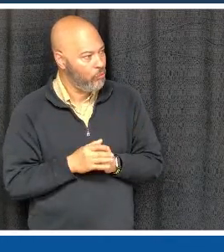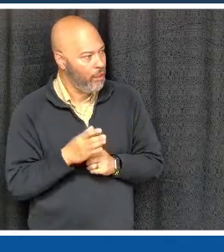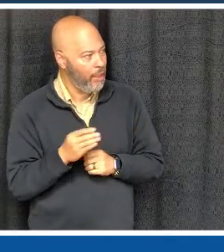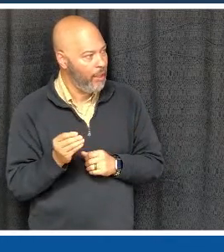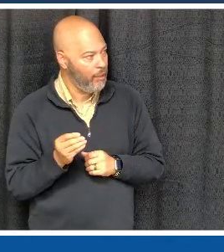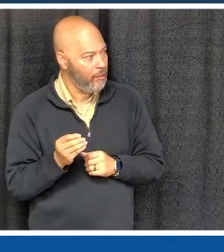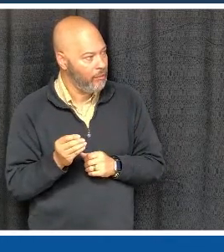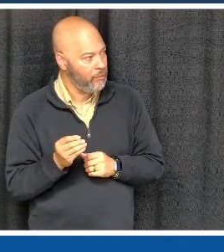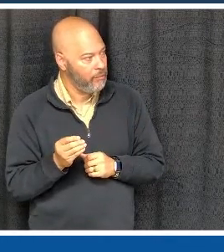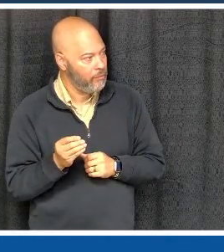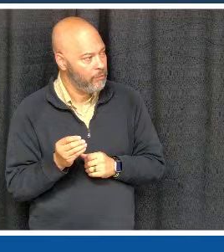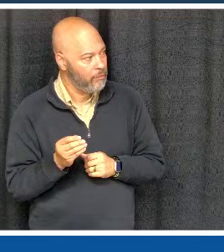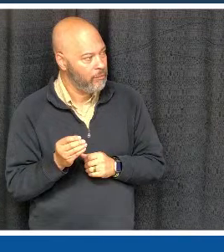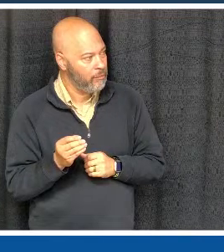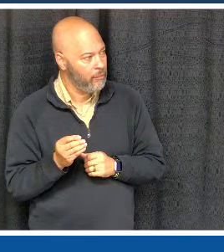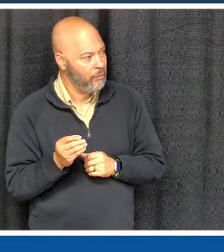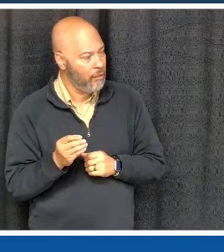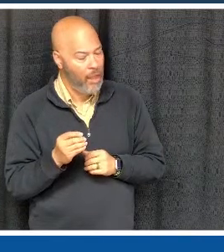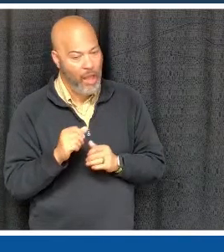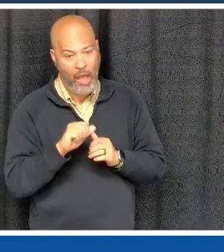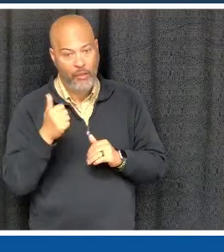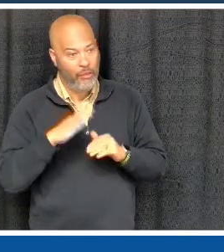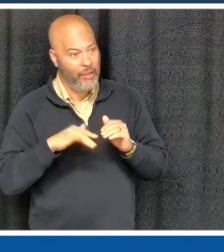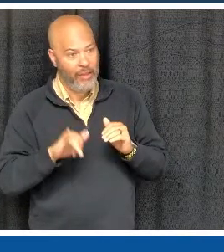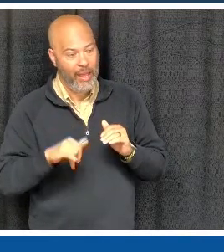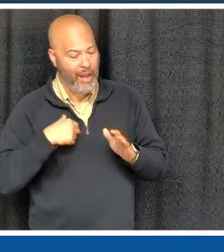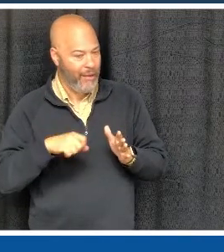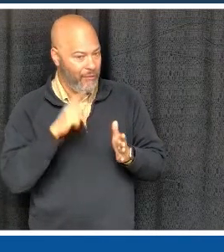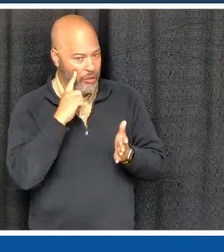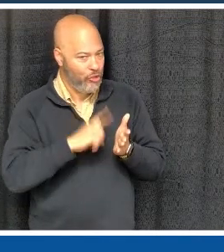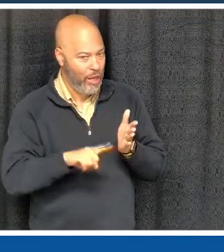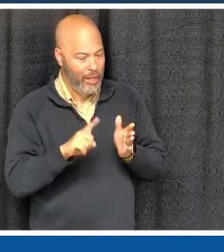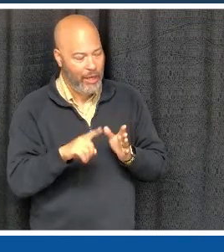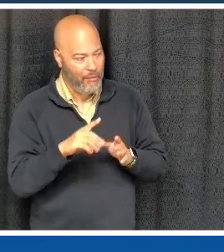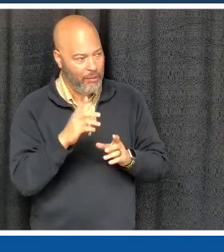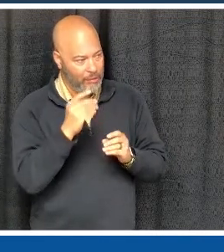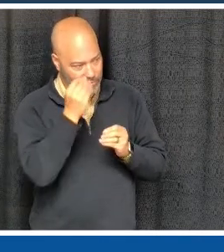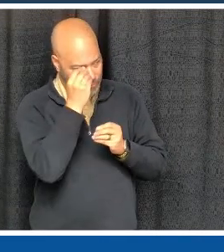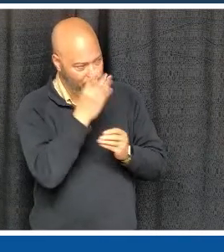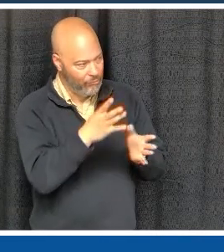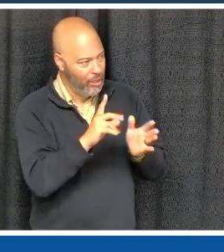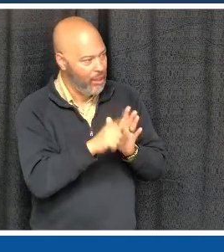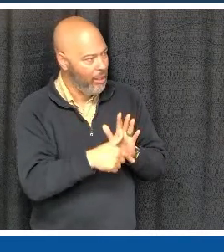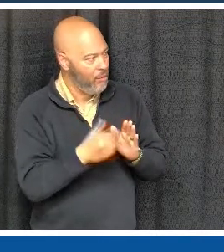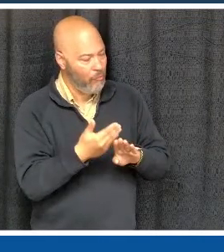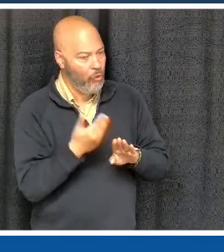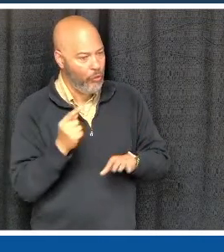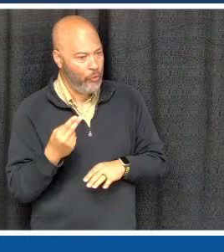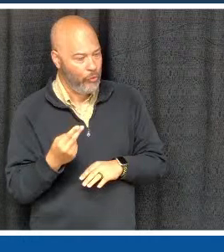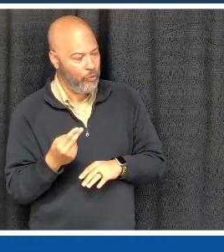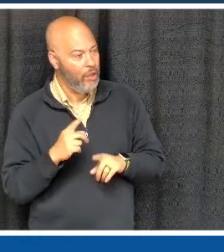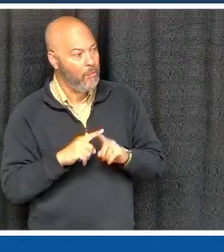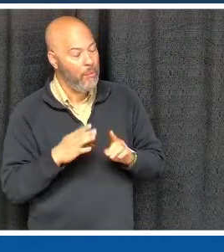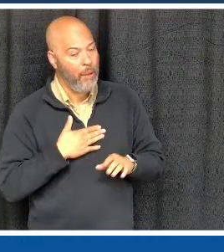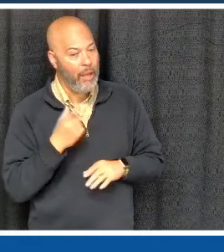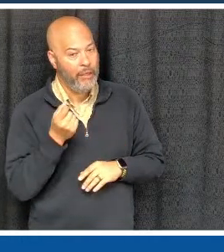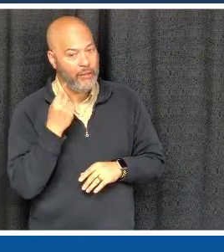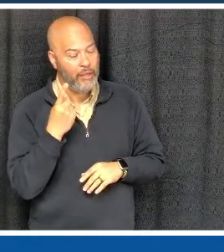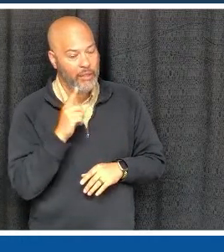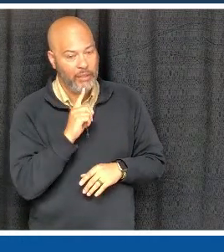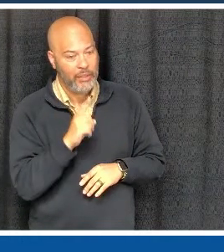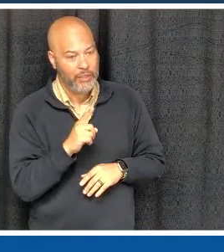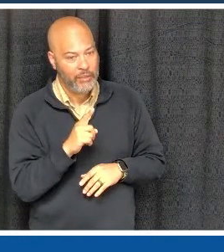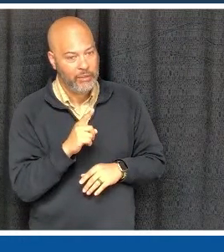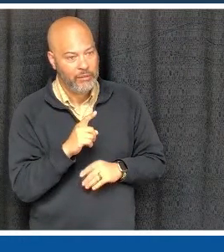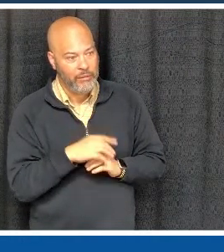And further than that, I'll check into it and get back with you before Thursday. But my understanding also is